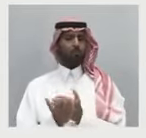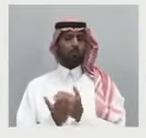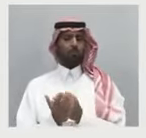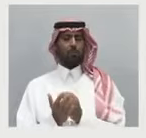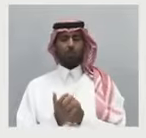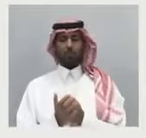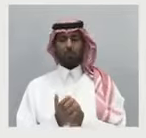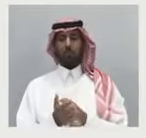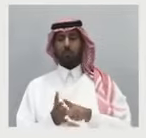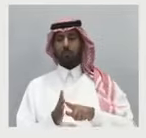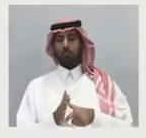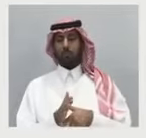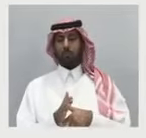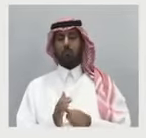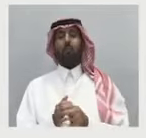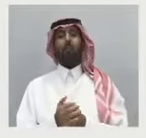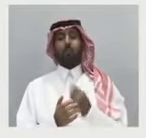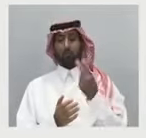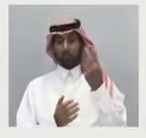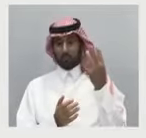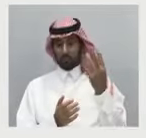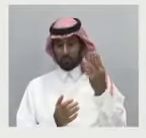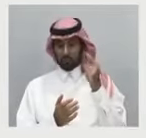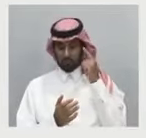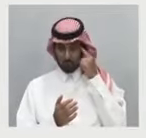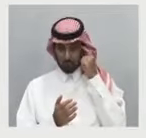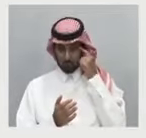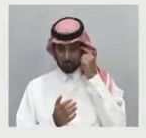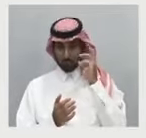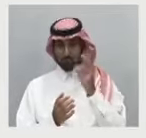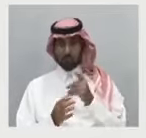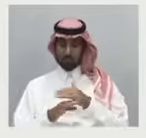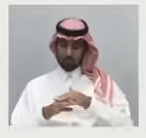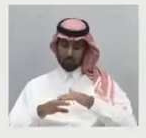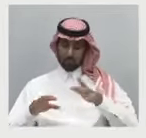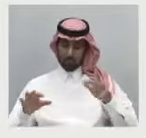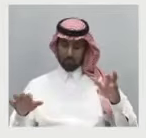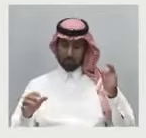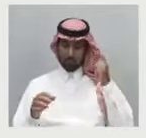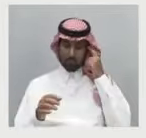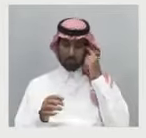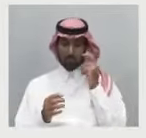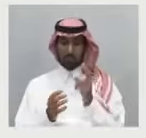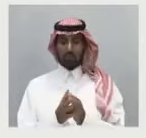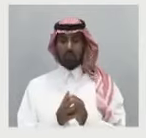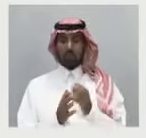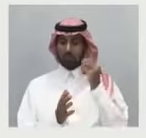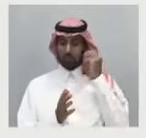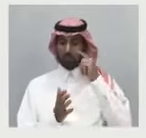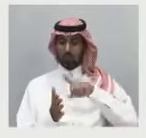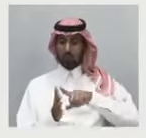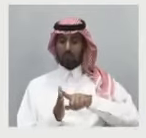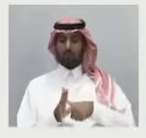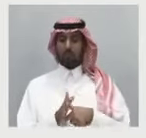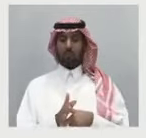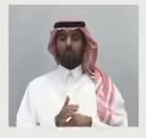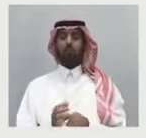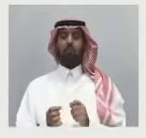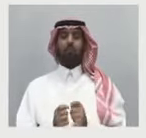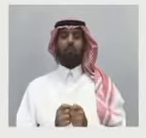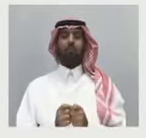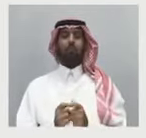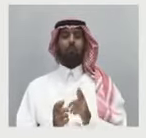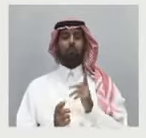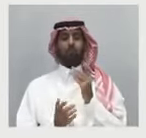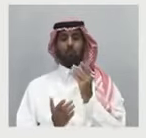I believe it is number 3, because environmental engineering. You should be a